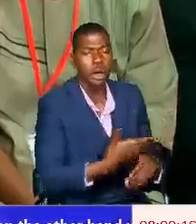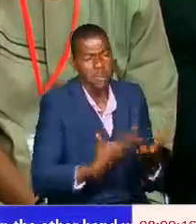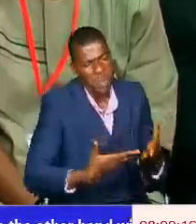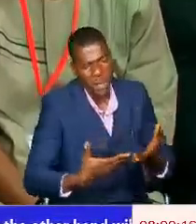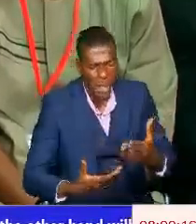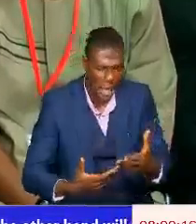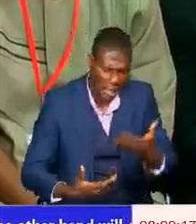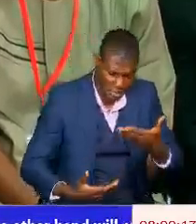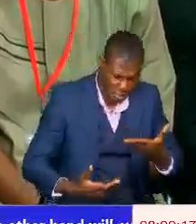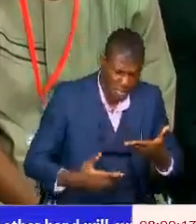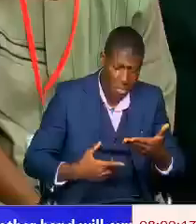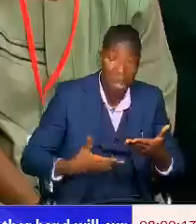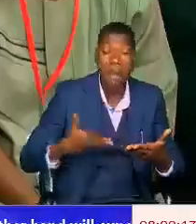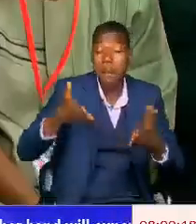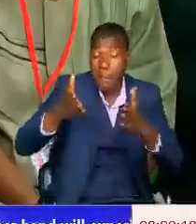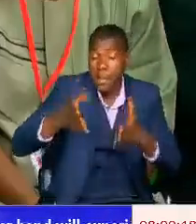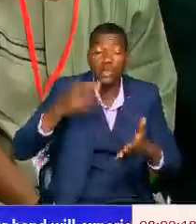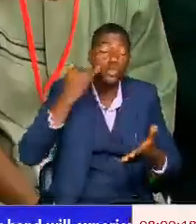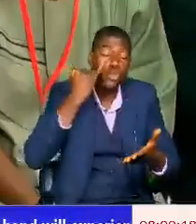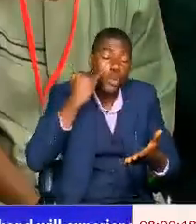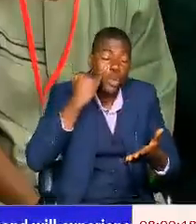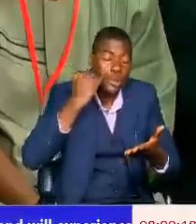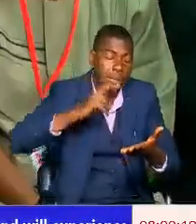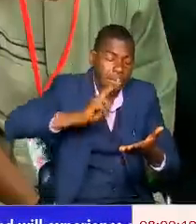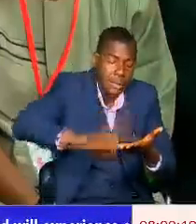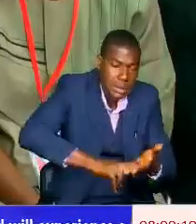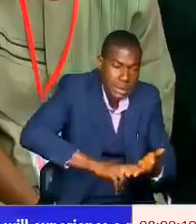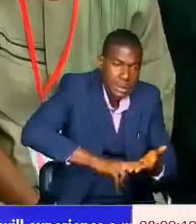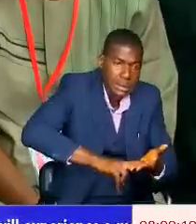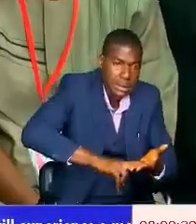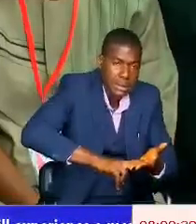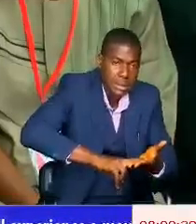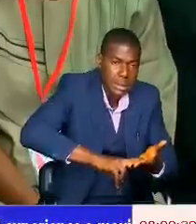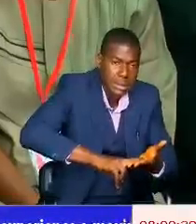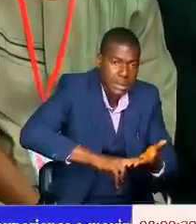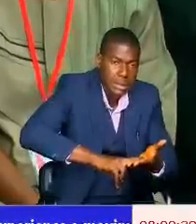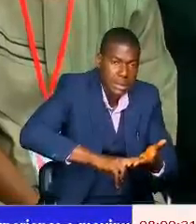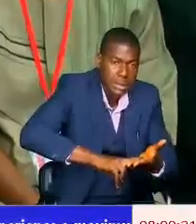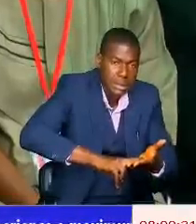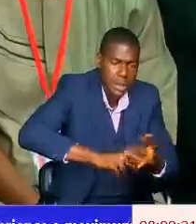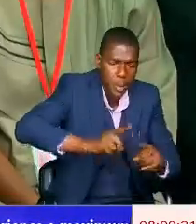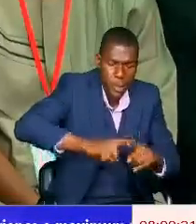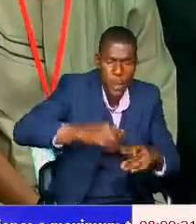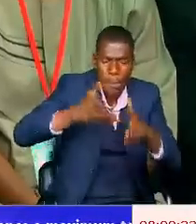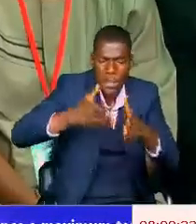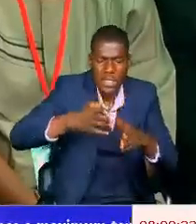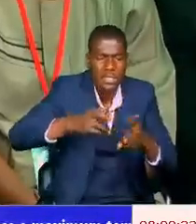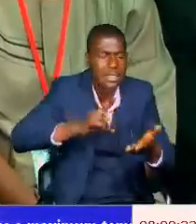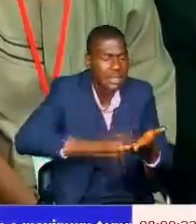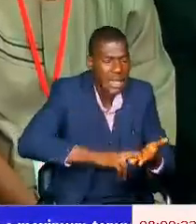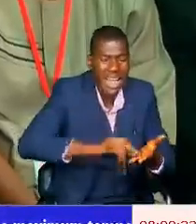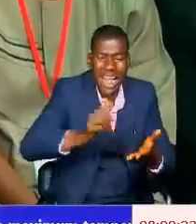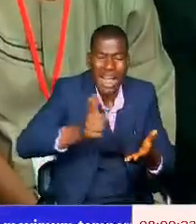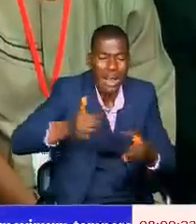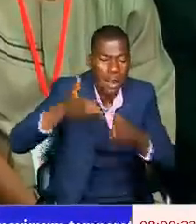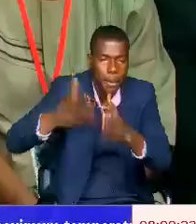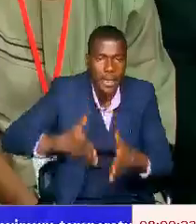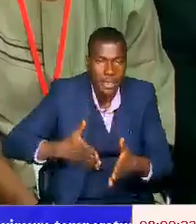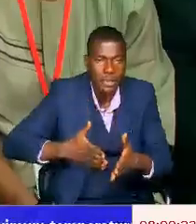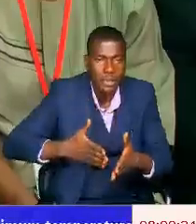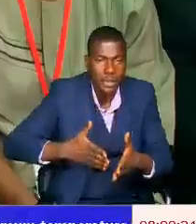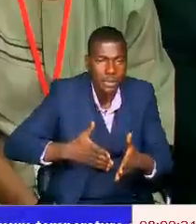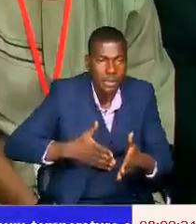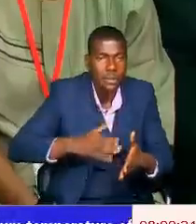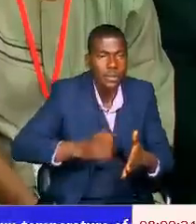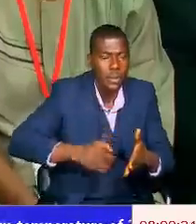where somebody supposed sign against somewhere. But the person will sign now somebody else, but you can't put another